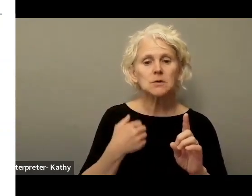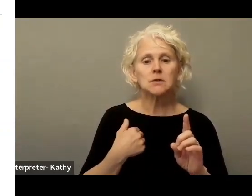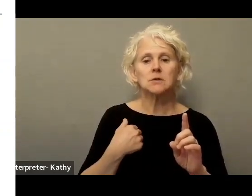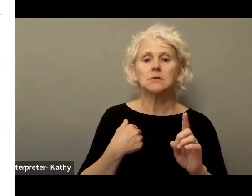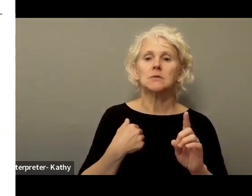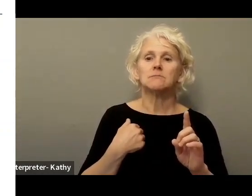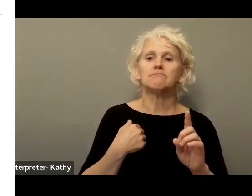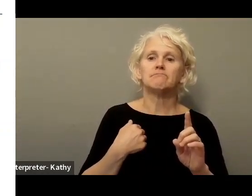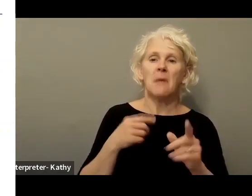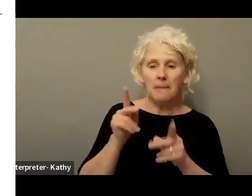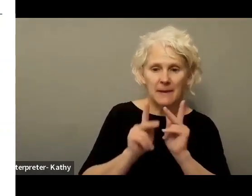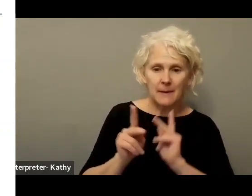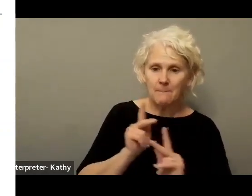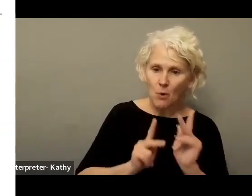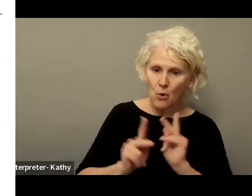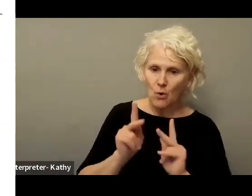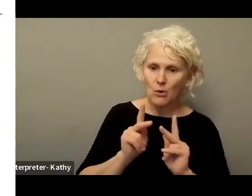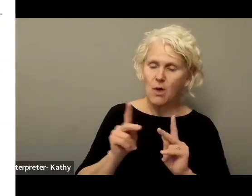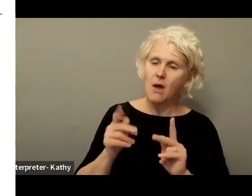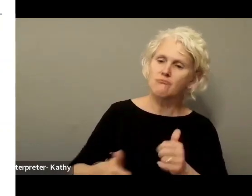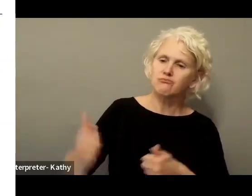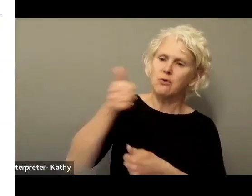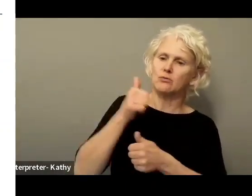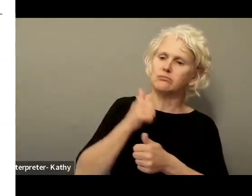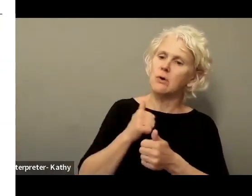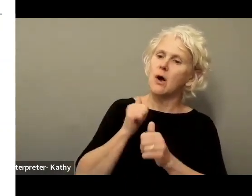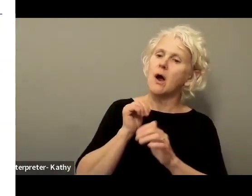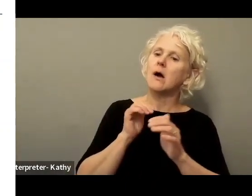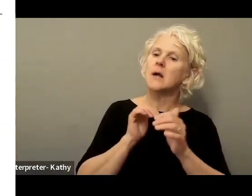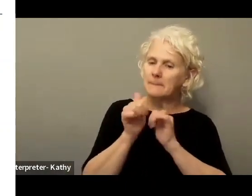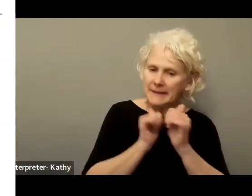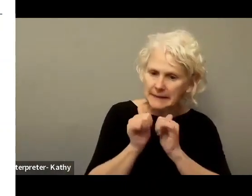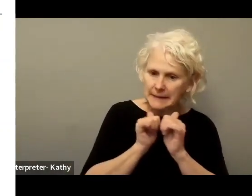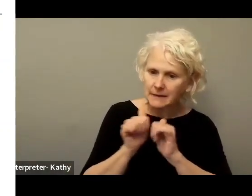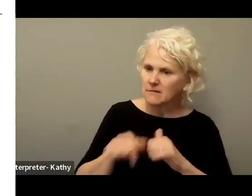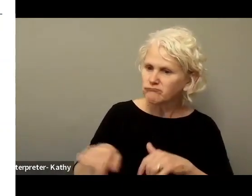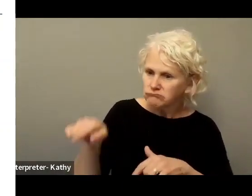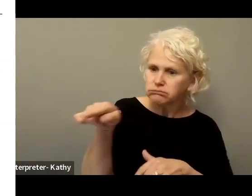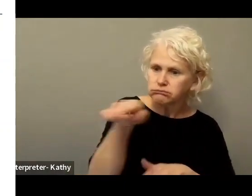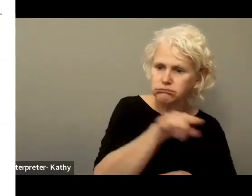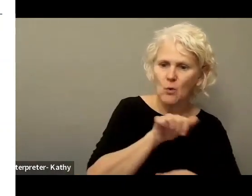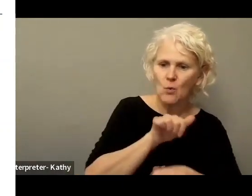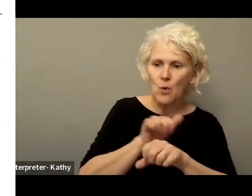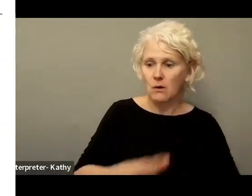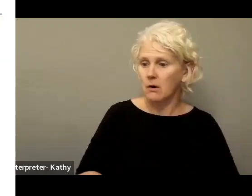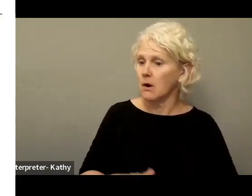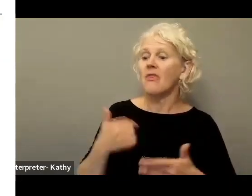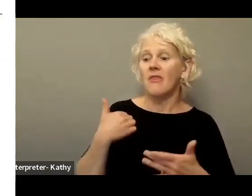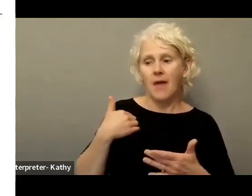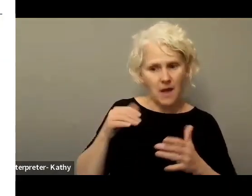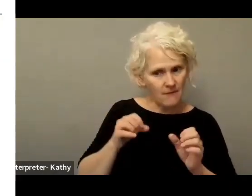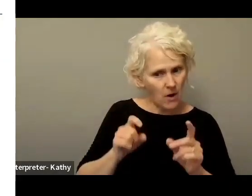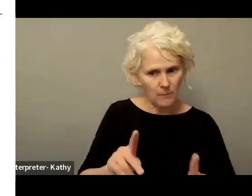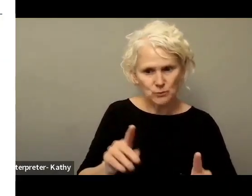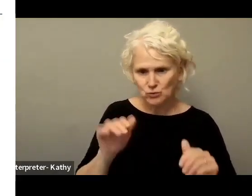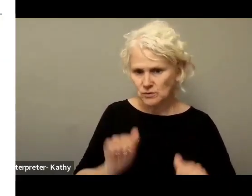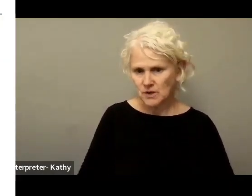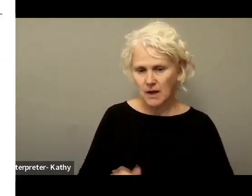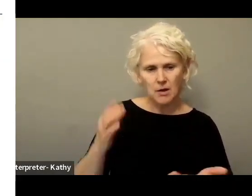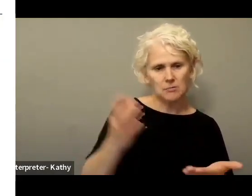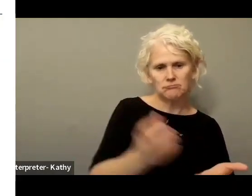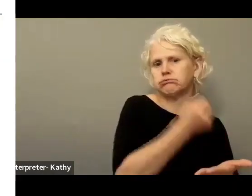employers are competing for workers. Workers have an opportunity to take a better job that works better for